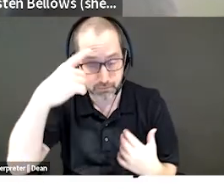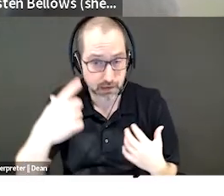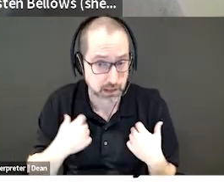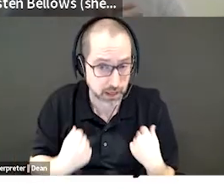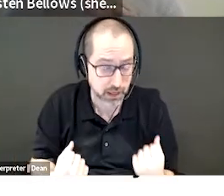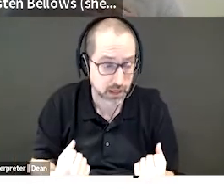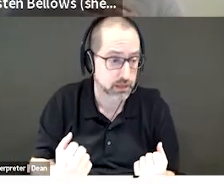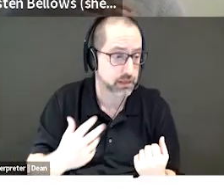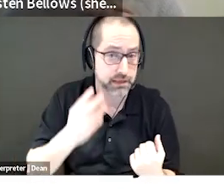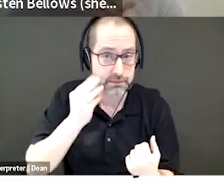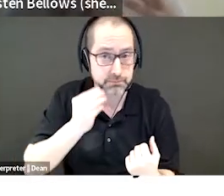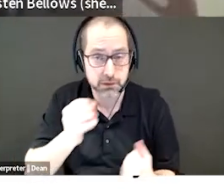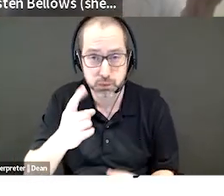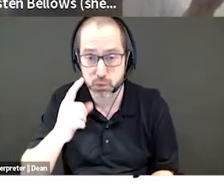whichever,